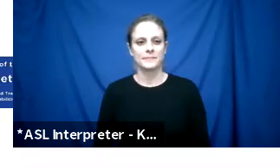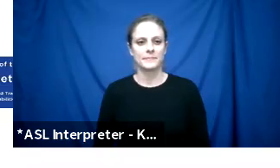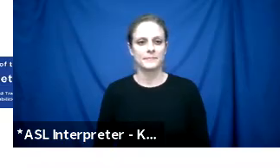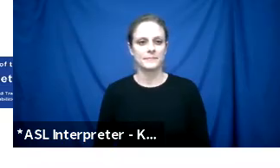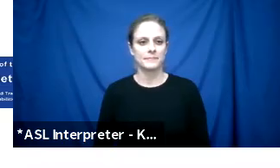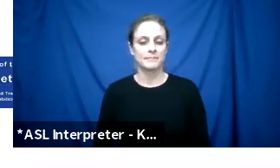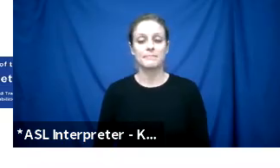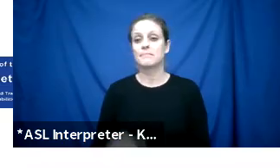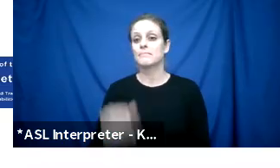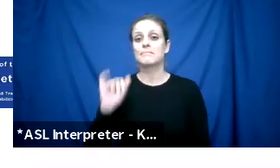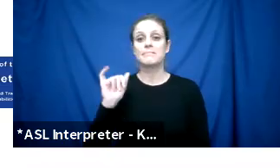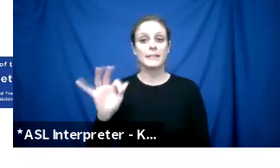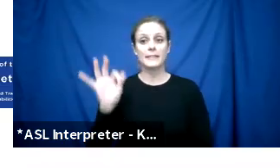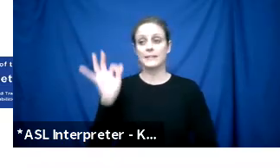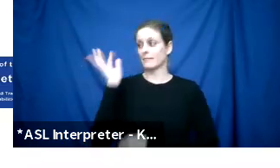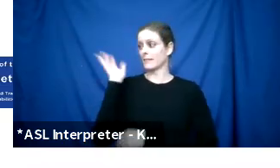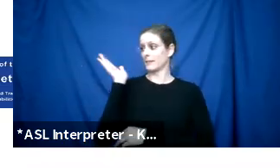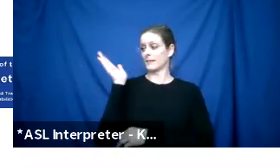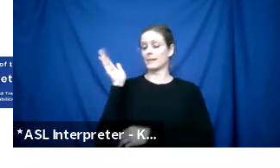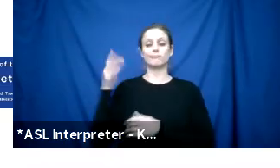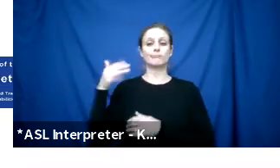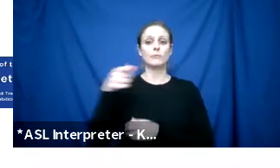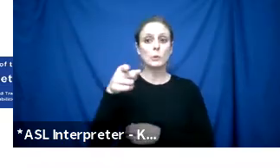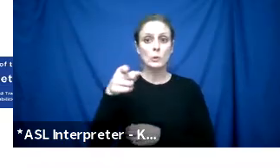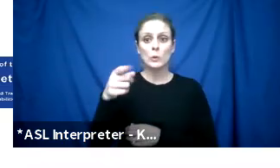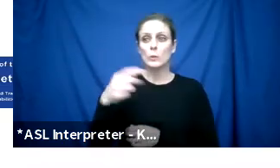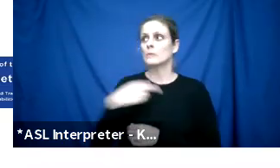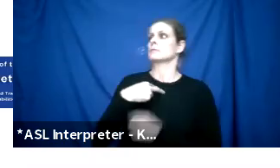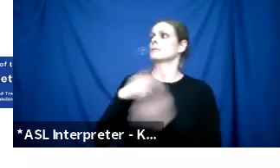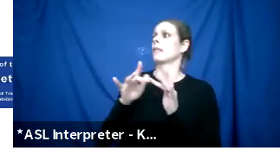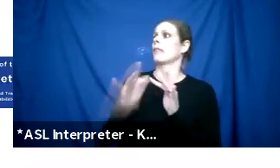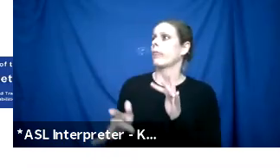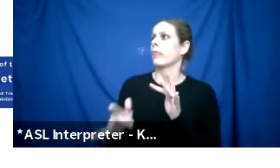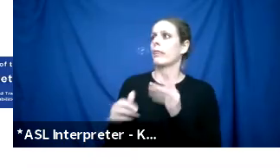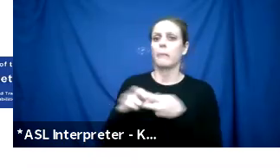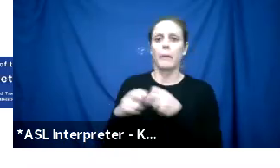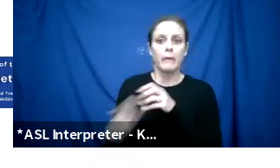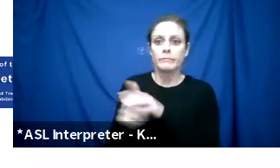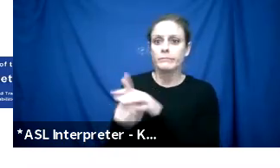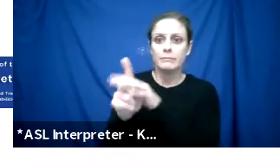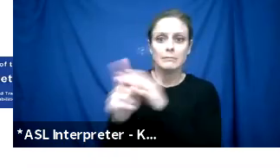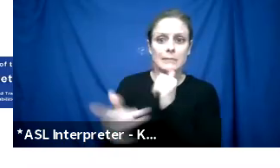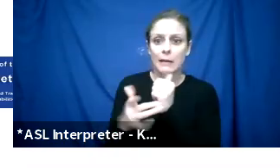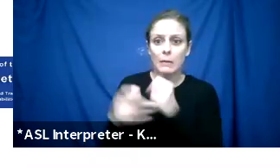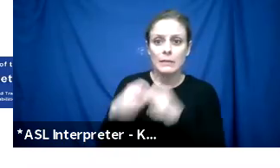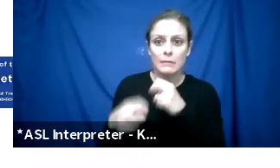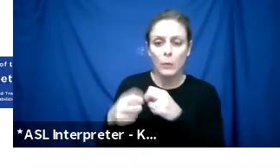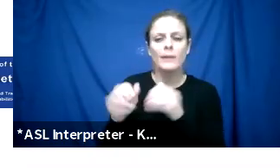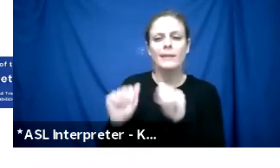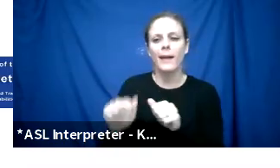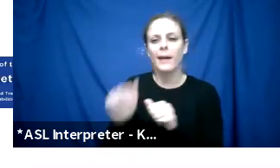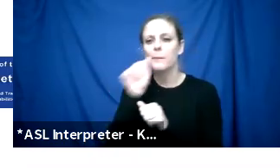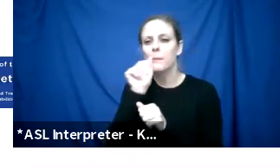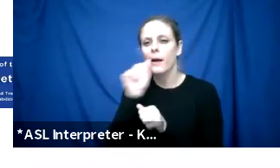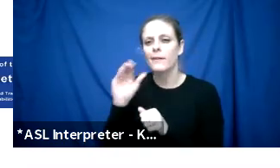If you experience any technical difficulties during the webinar, you can send a private chat message to the host by typing in the chat window, type